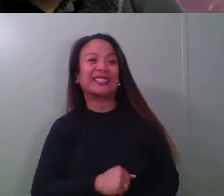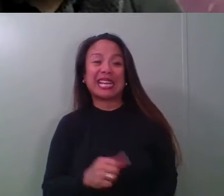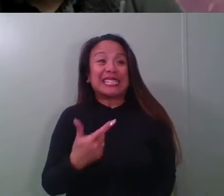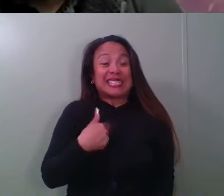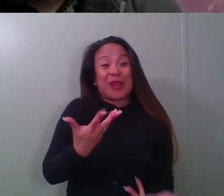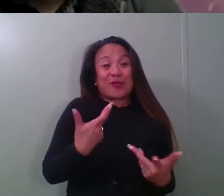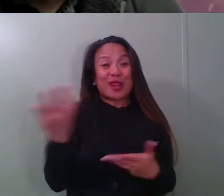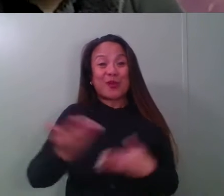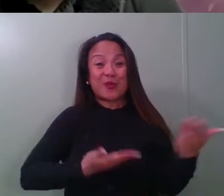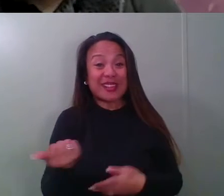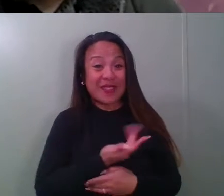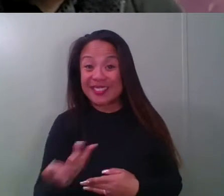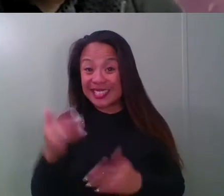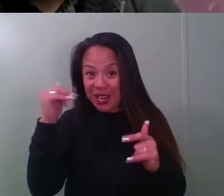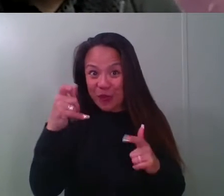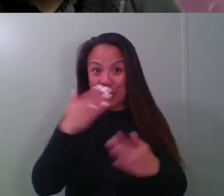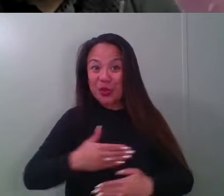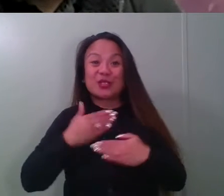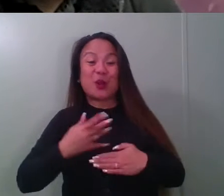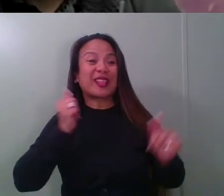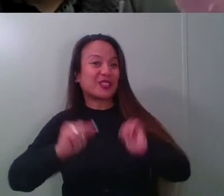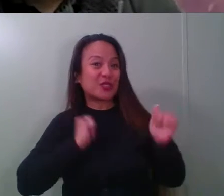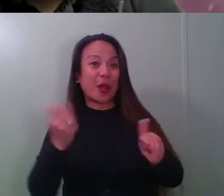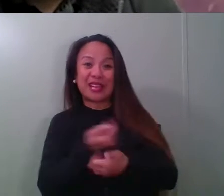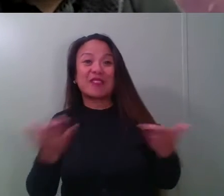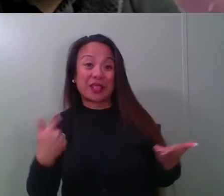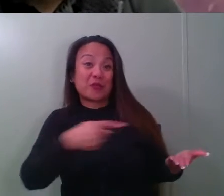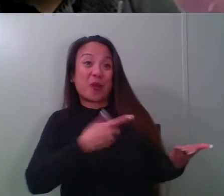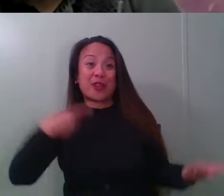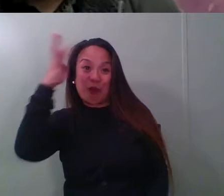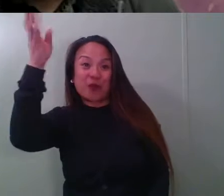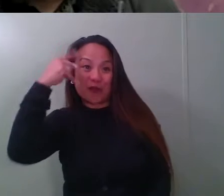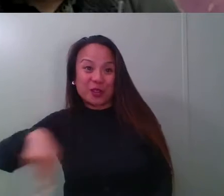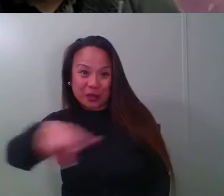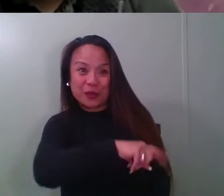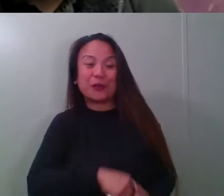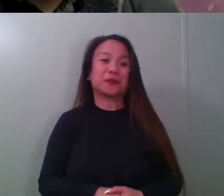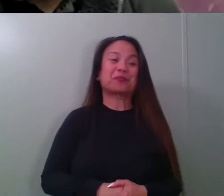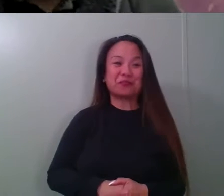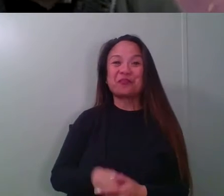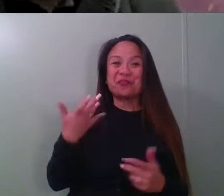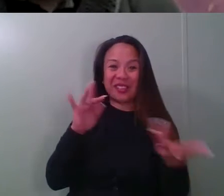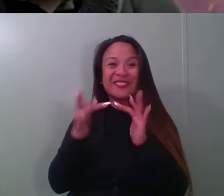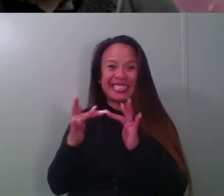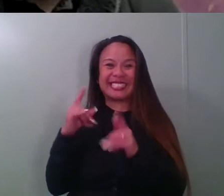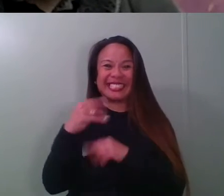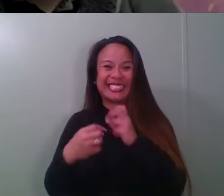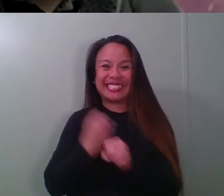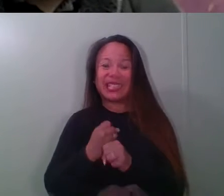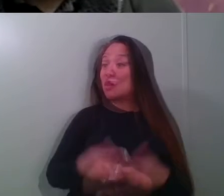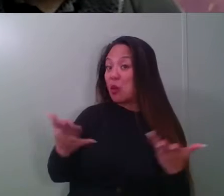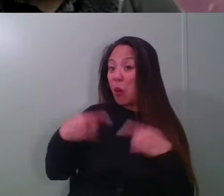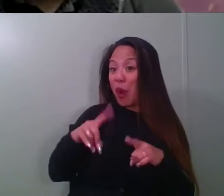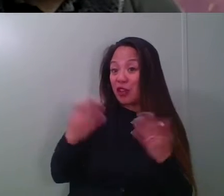committee. And I'd like to welcome everybody and hope you guys enjoy the show and everything that we have to produce in this virtual scenario this